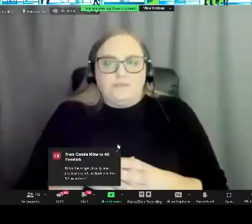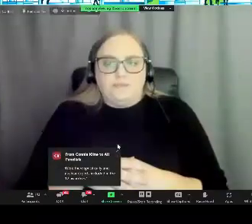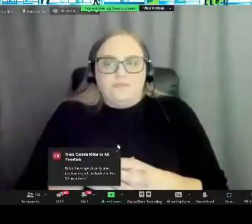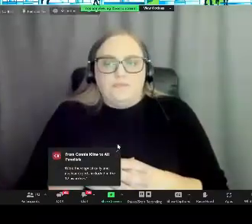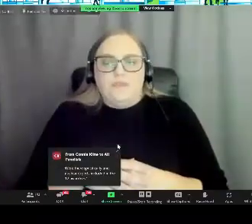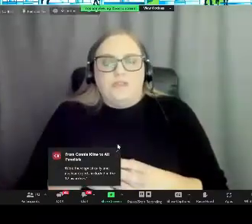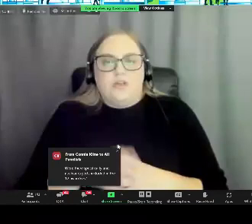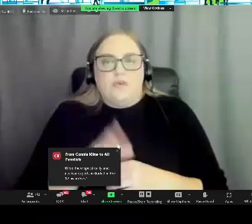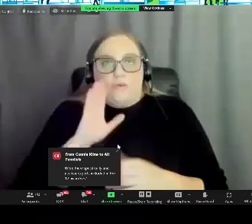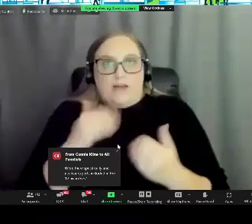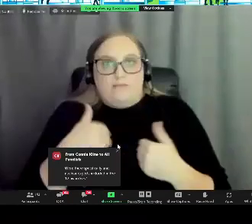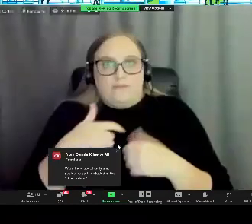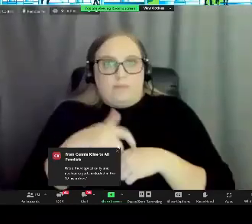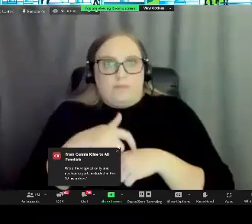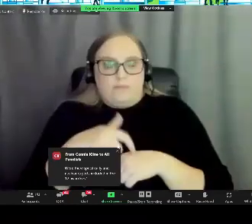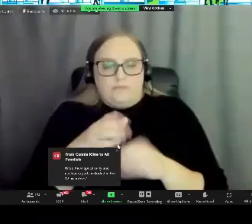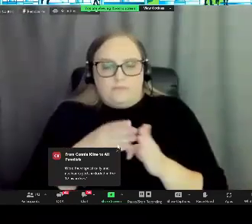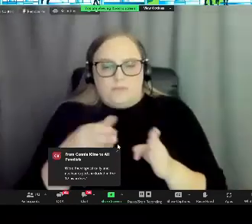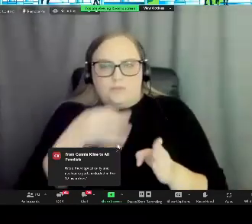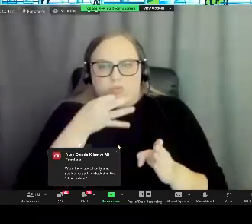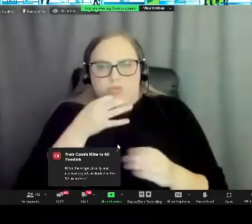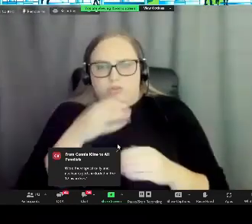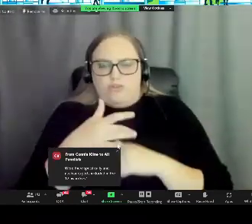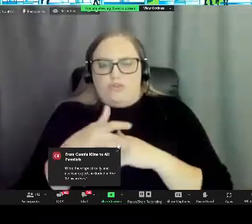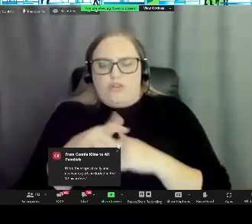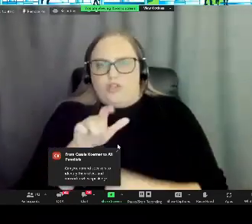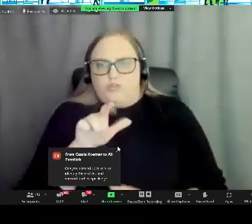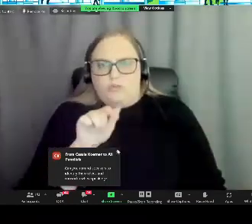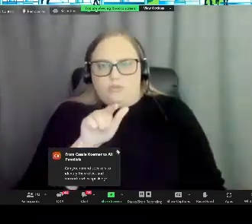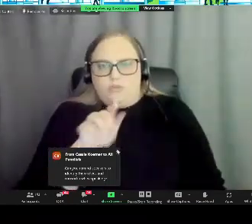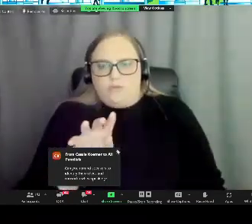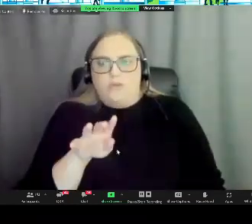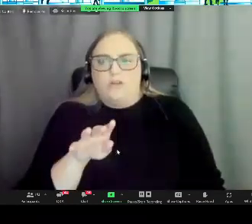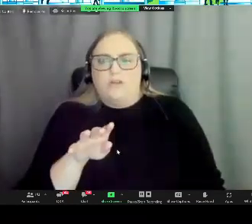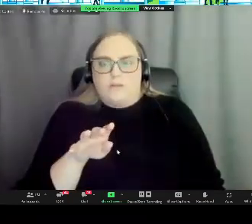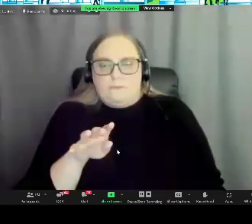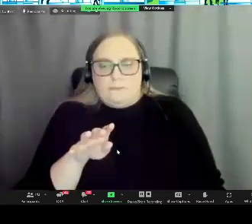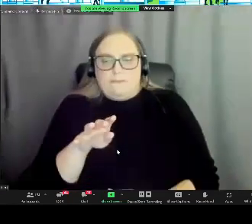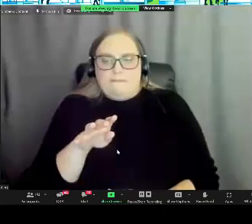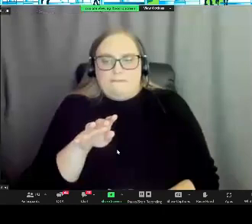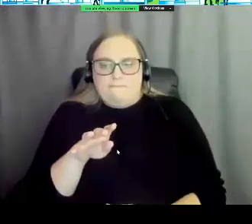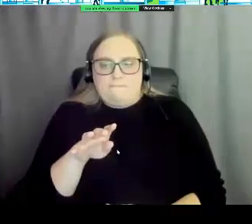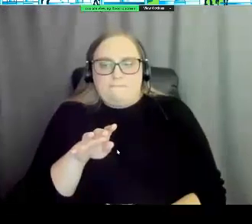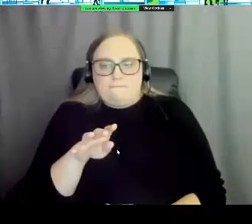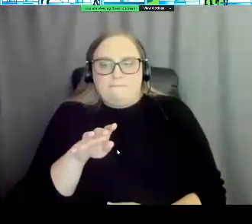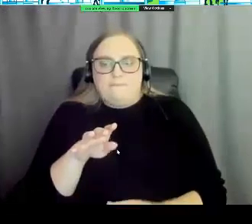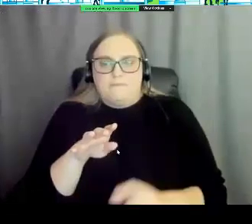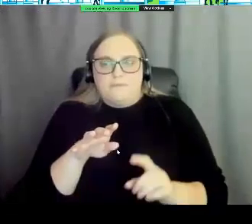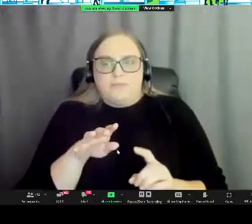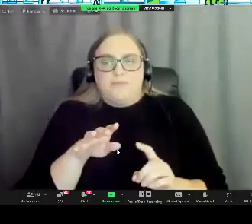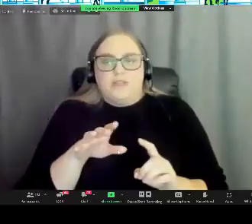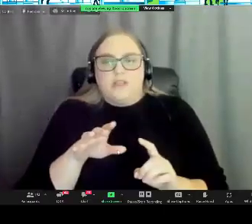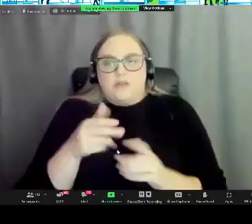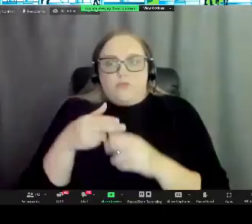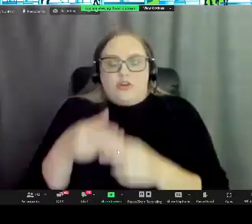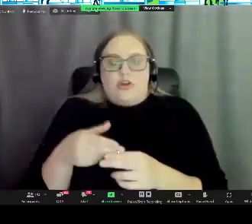period of time coming up in early 2024 where we have we're calling it grant writing workshops, but it's